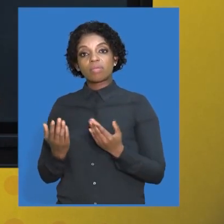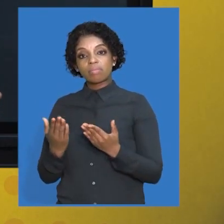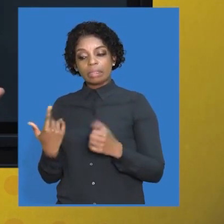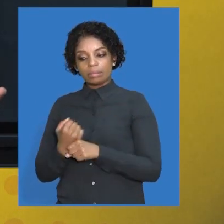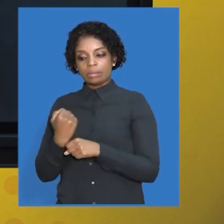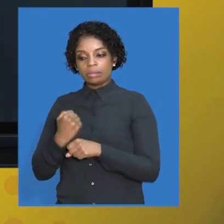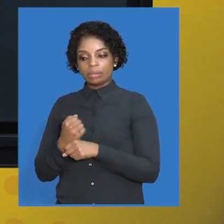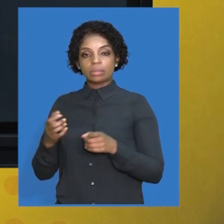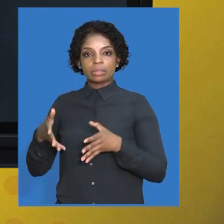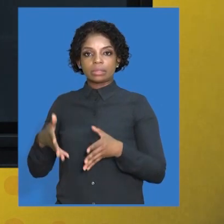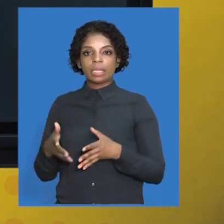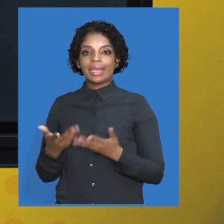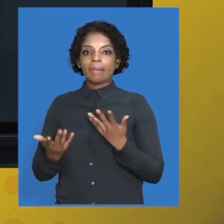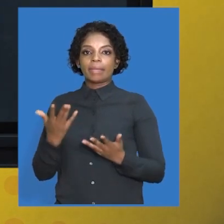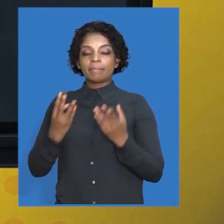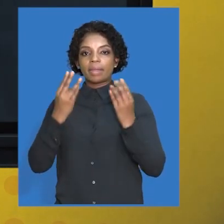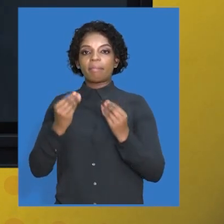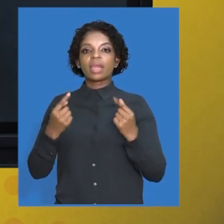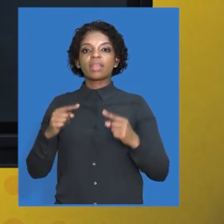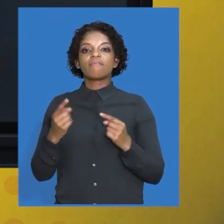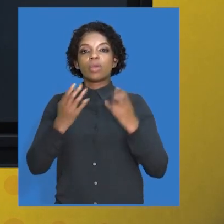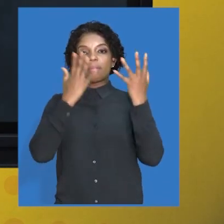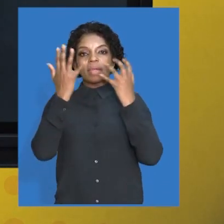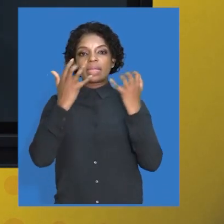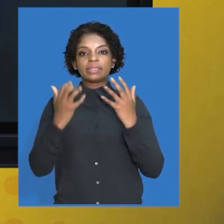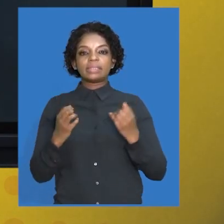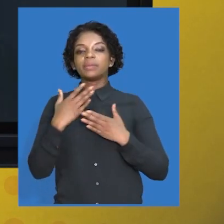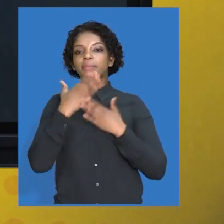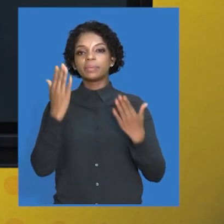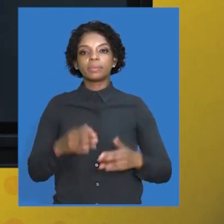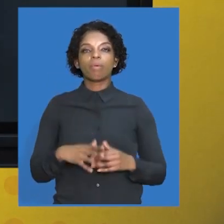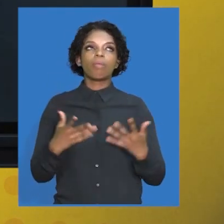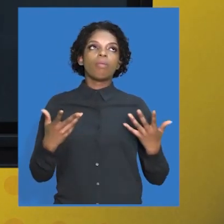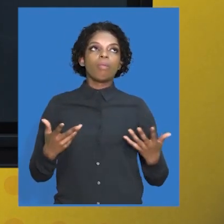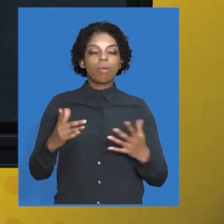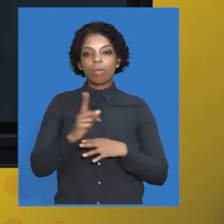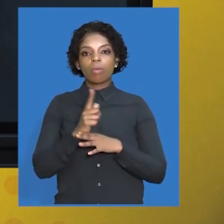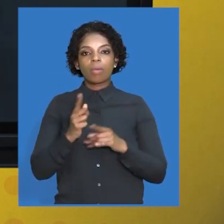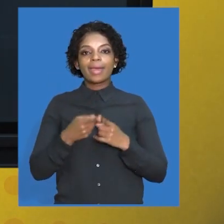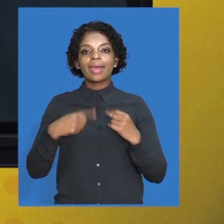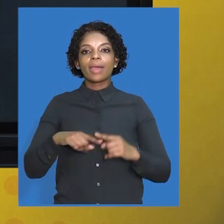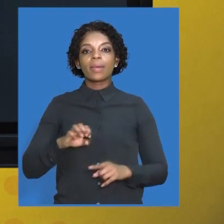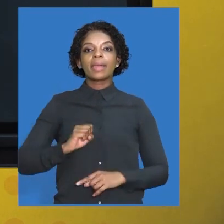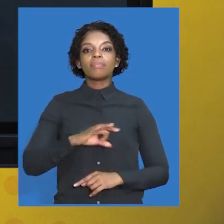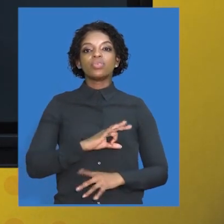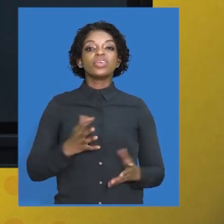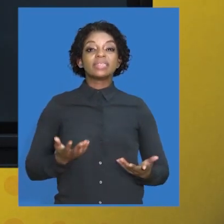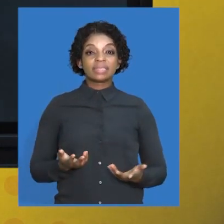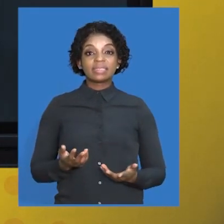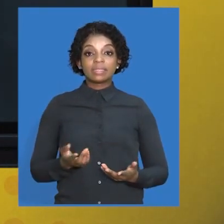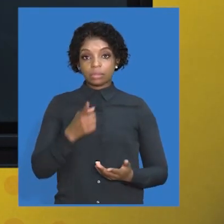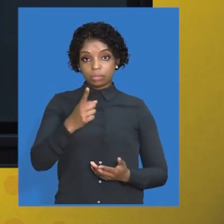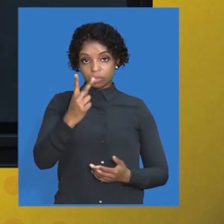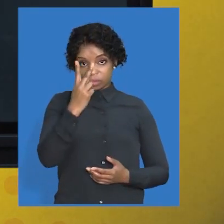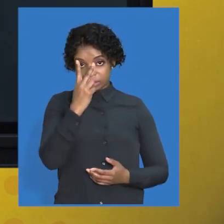marketing budget. We may not have money to train our employees. So we'll see there that we're not using